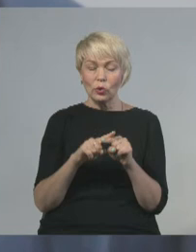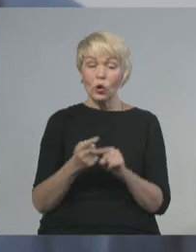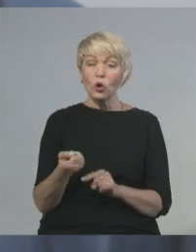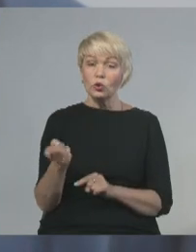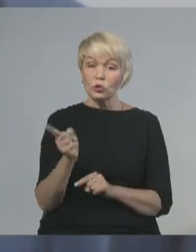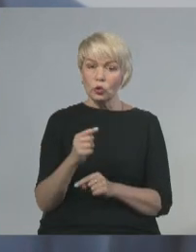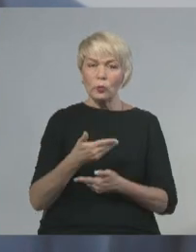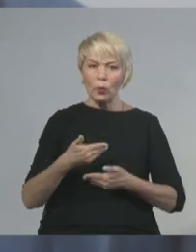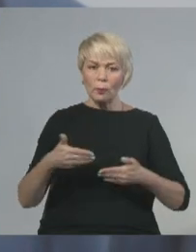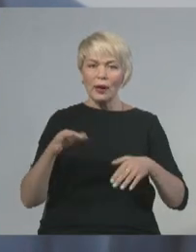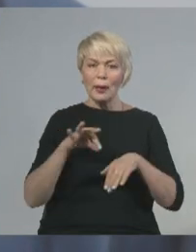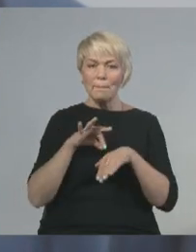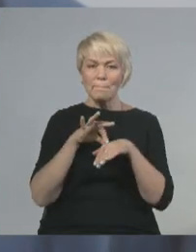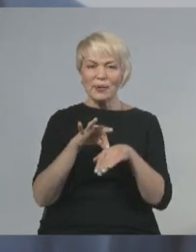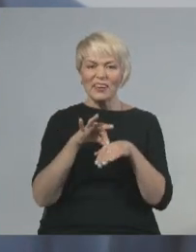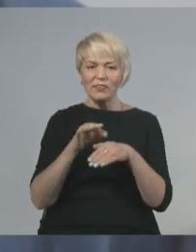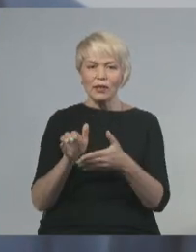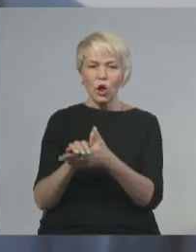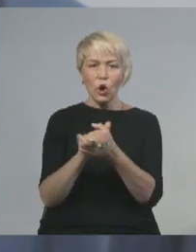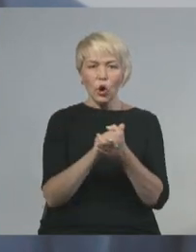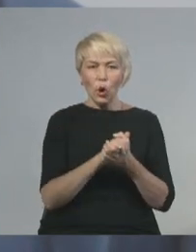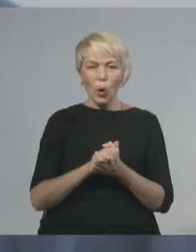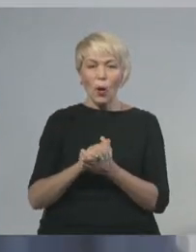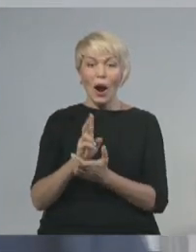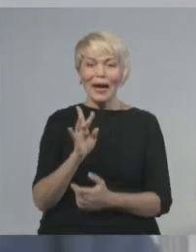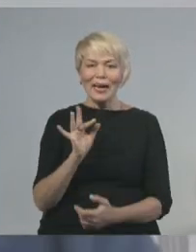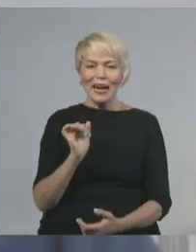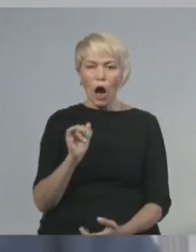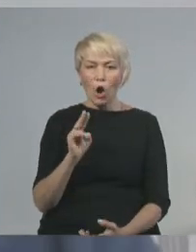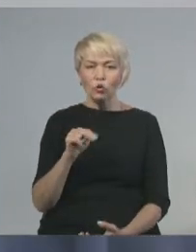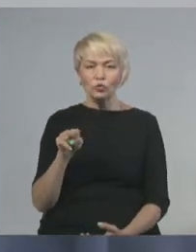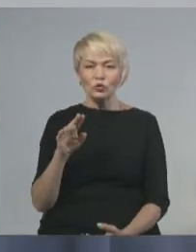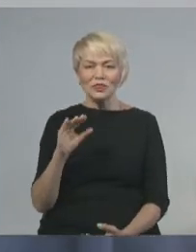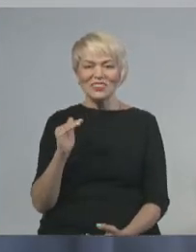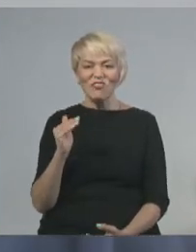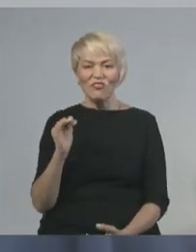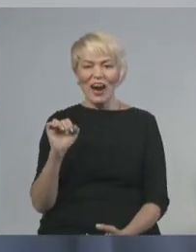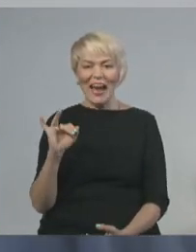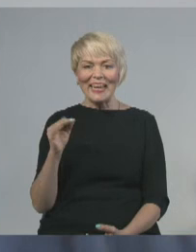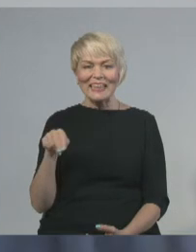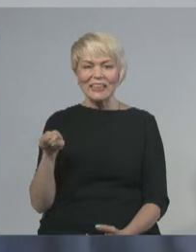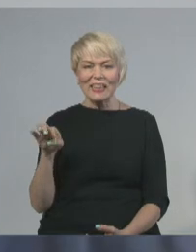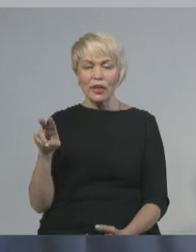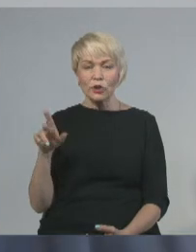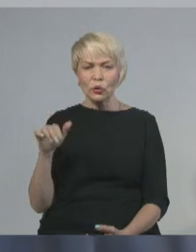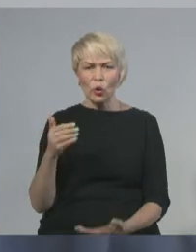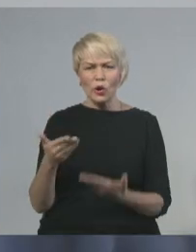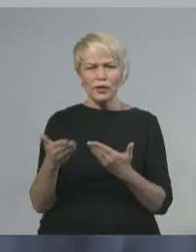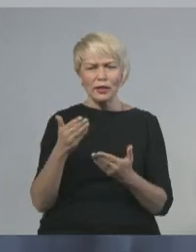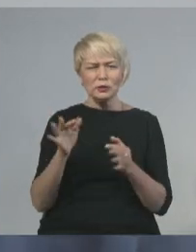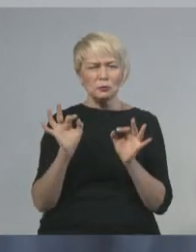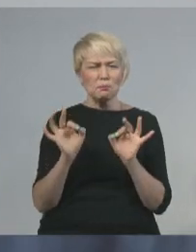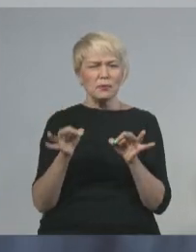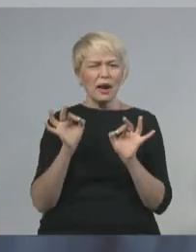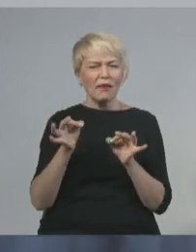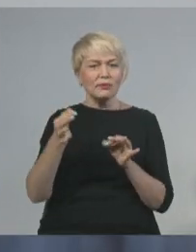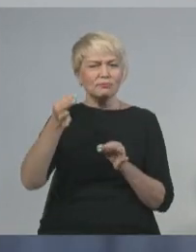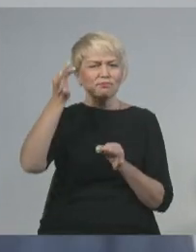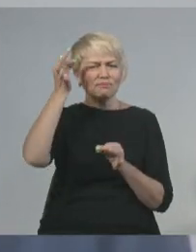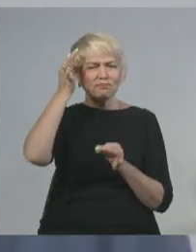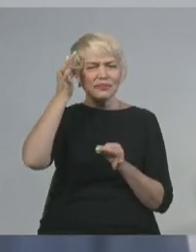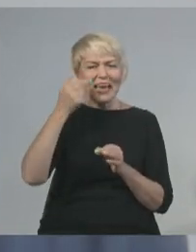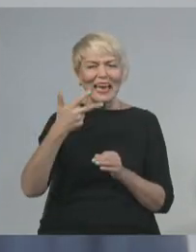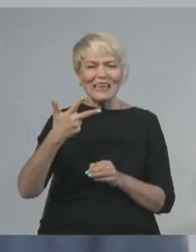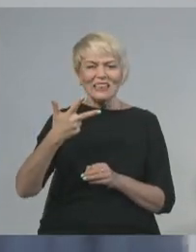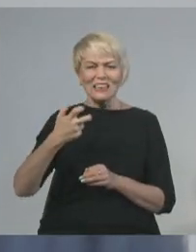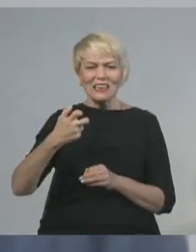campaign and we asked for if i remember it well uh 350 000 which is